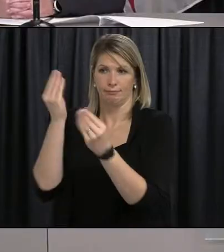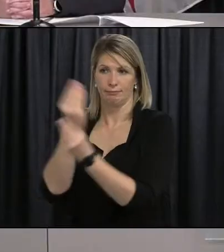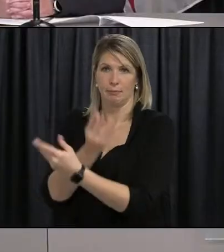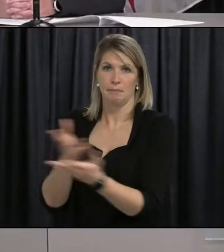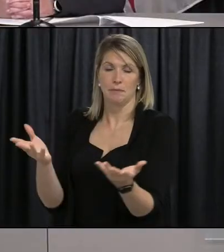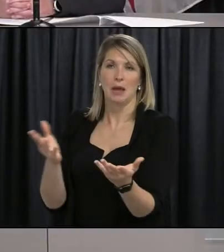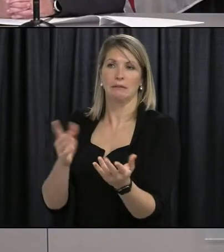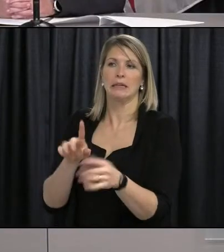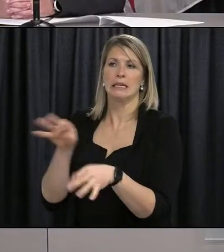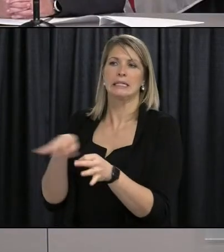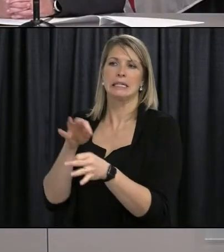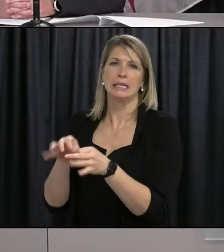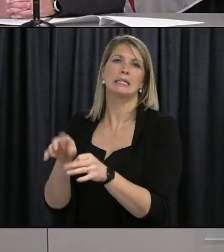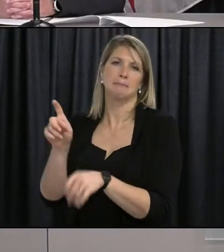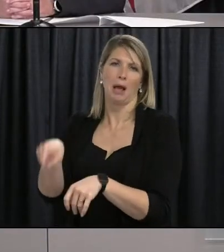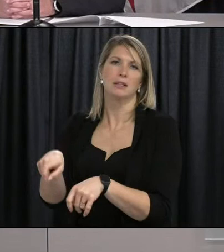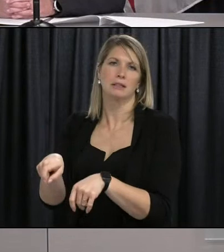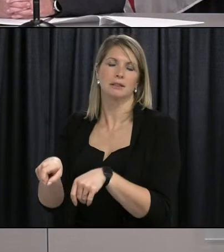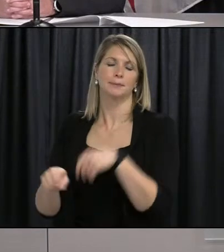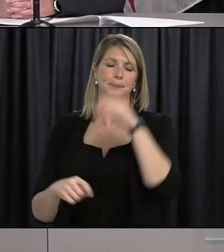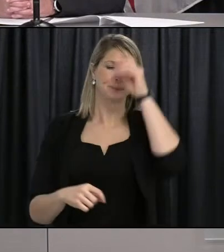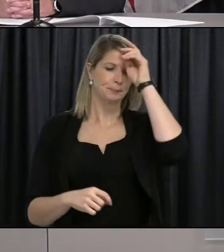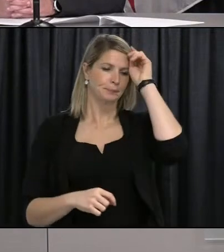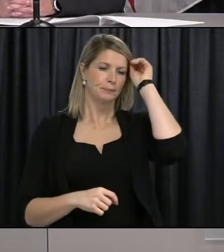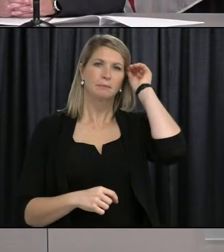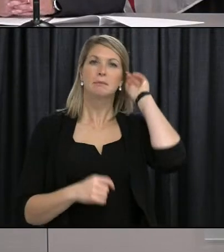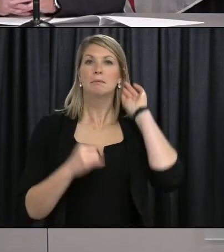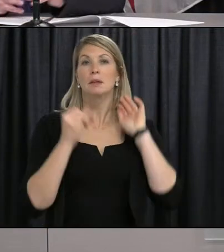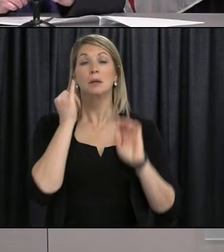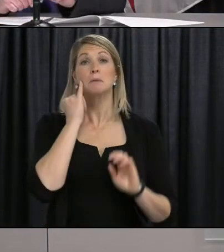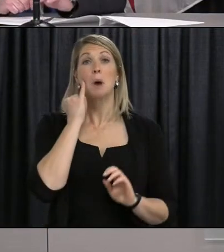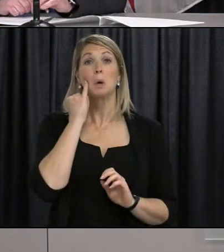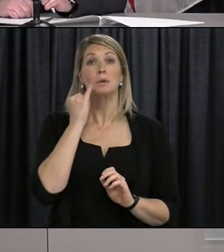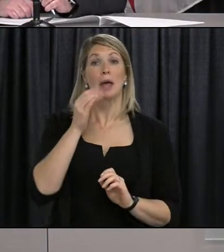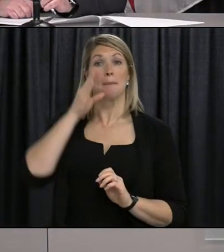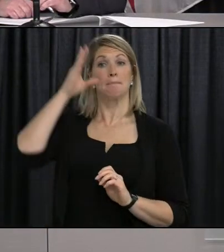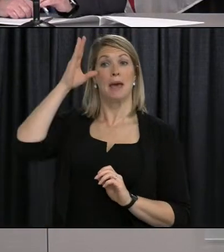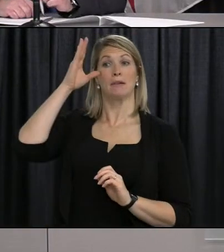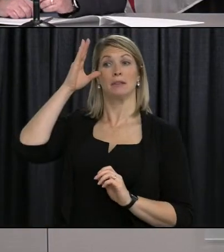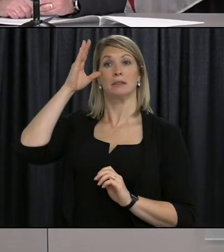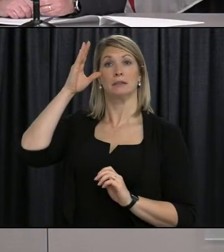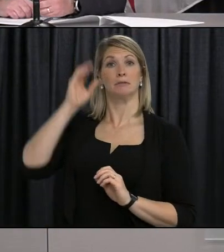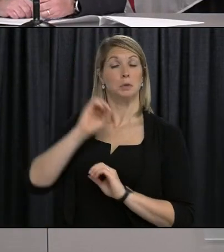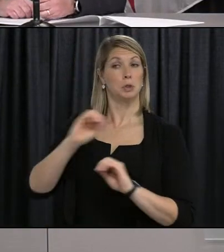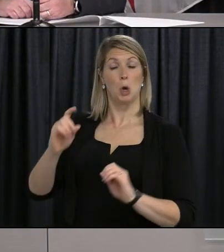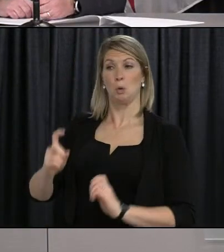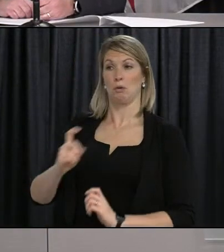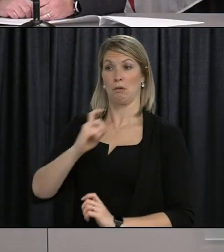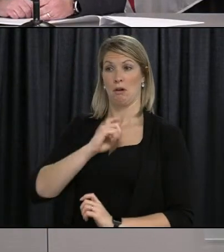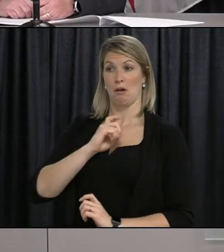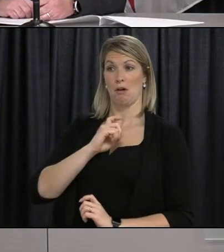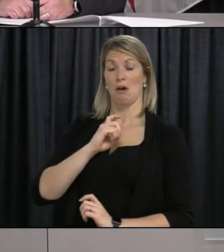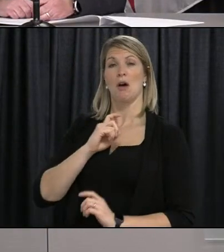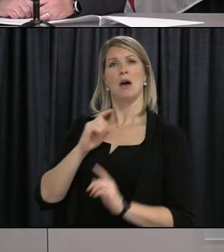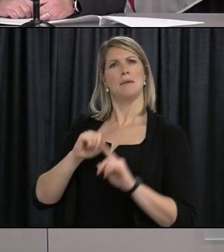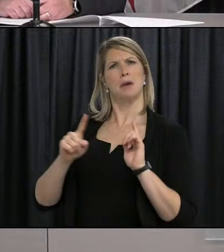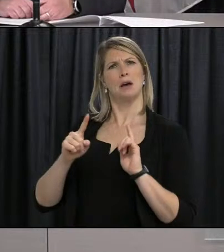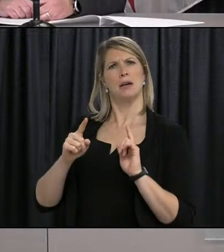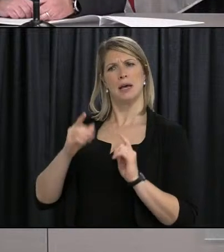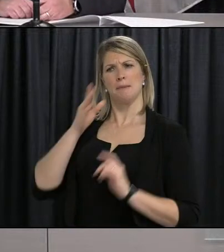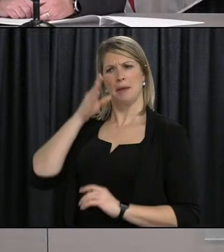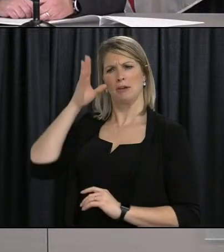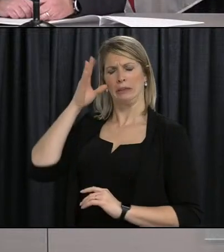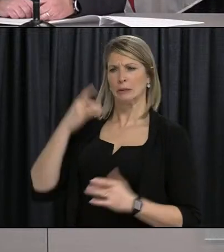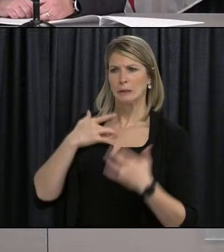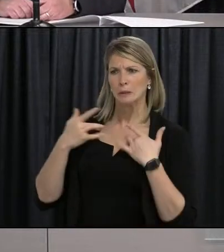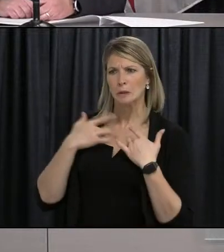So there are parents who don't get notified that their child was a close contact, but they're still worried because they were in the same school. They're worried their kid may